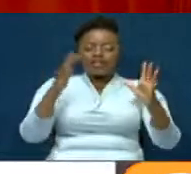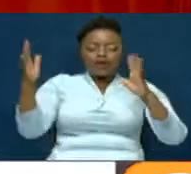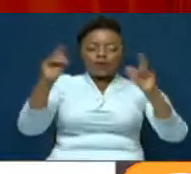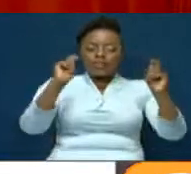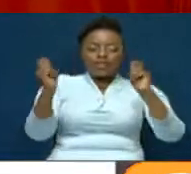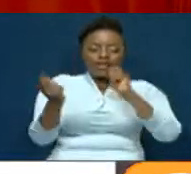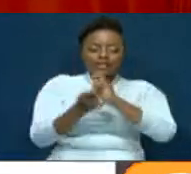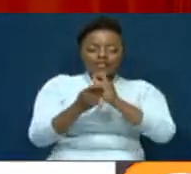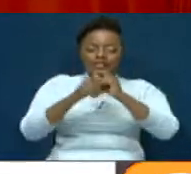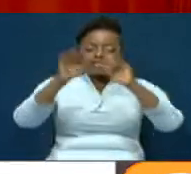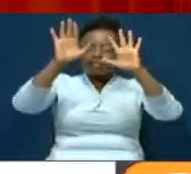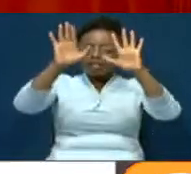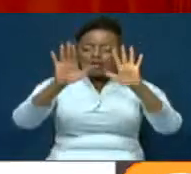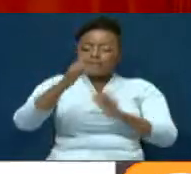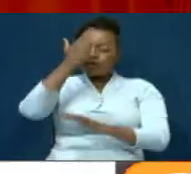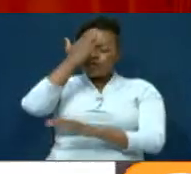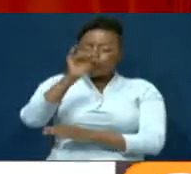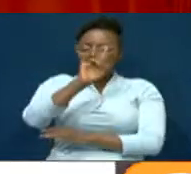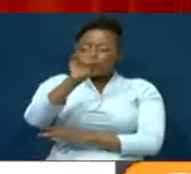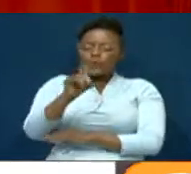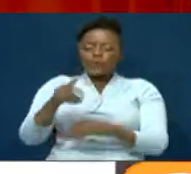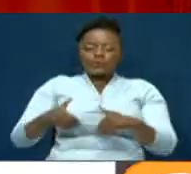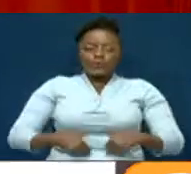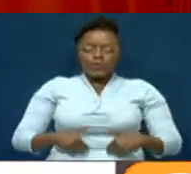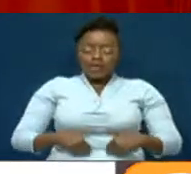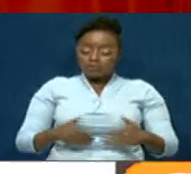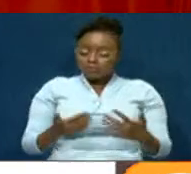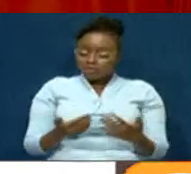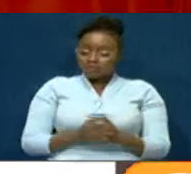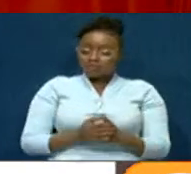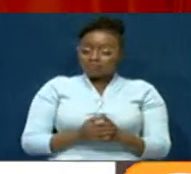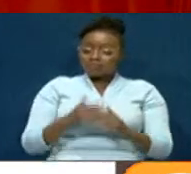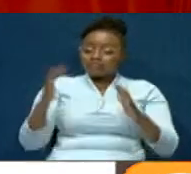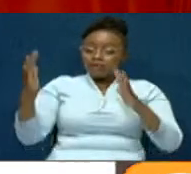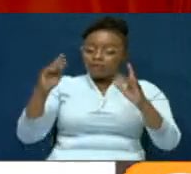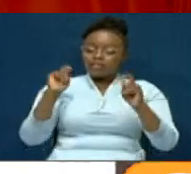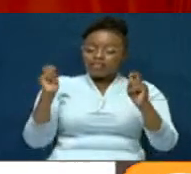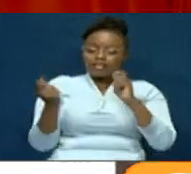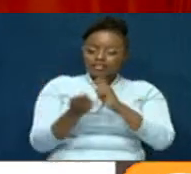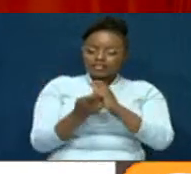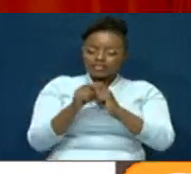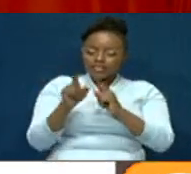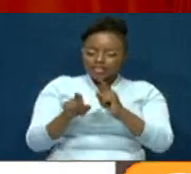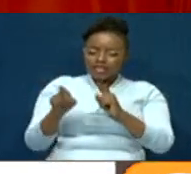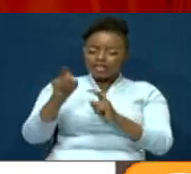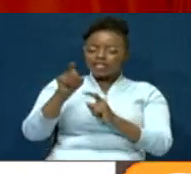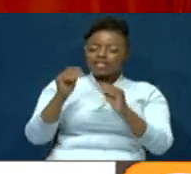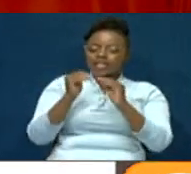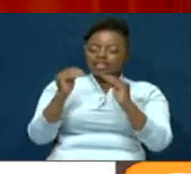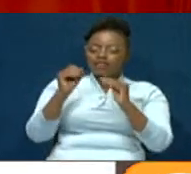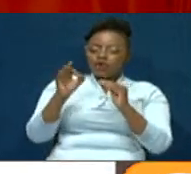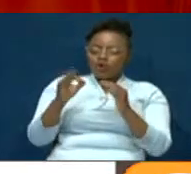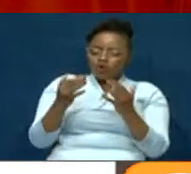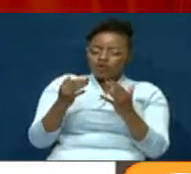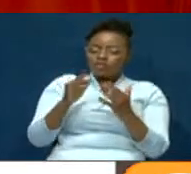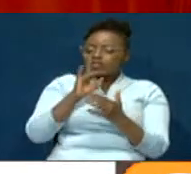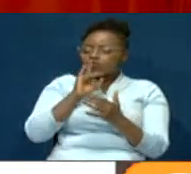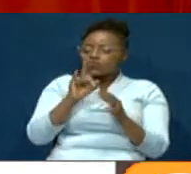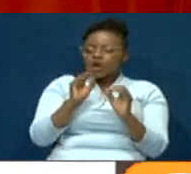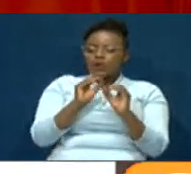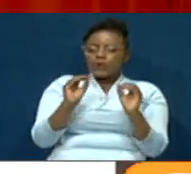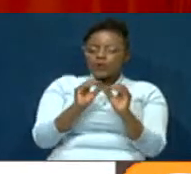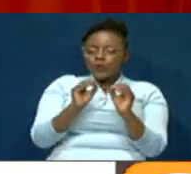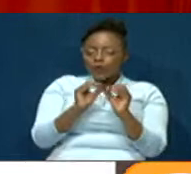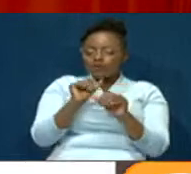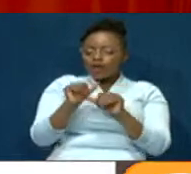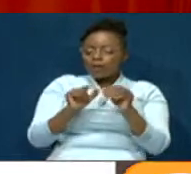is so important to the youth? Because climate change has increased levels of uncertainties